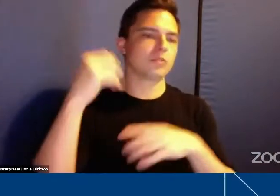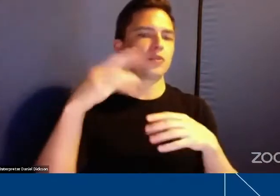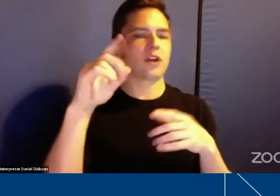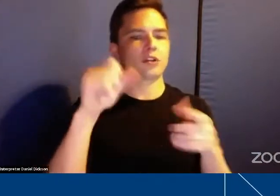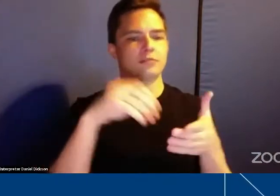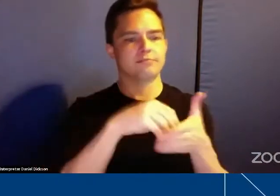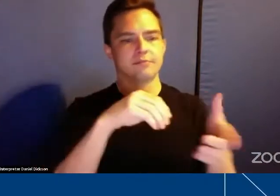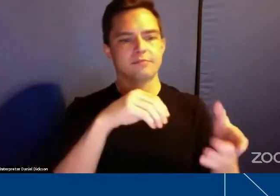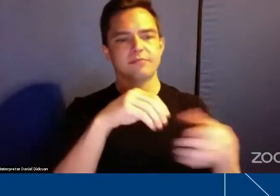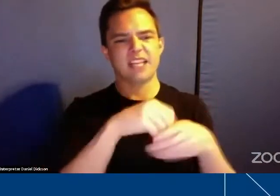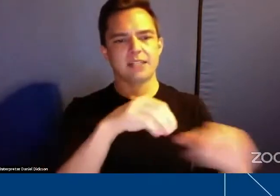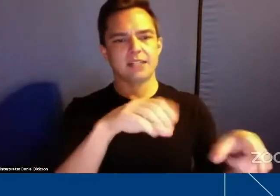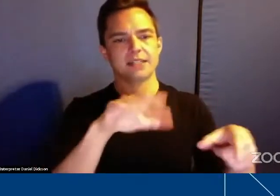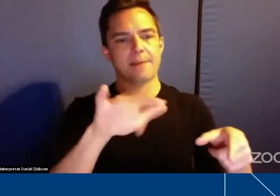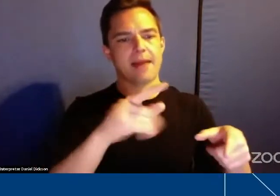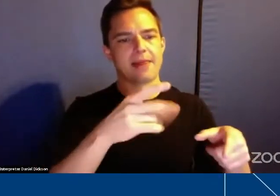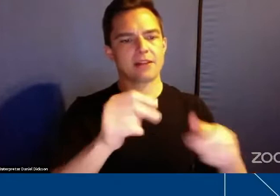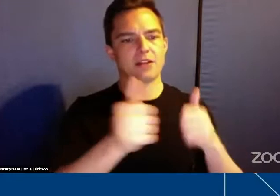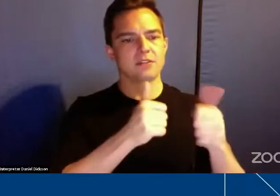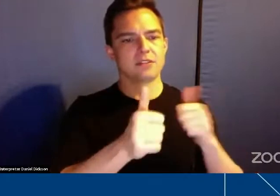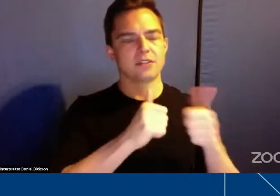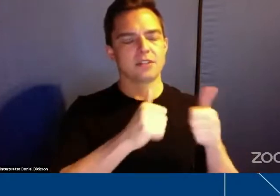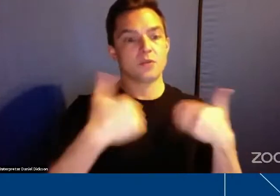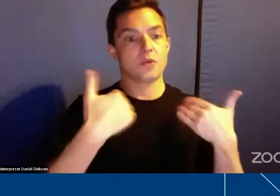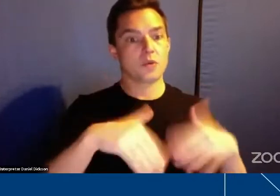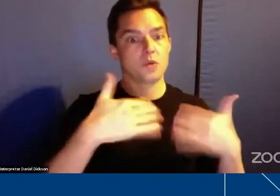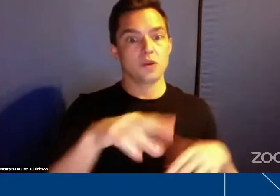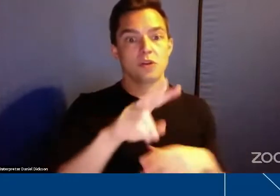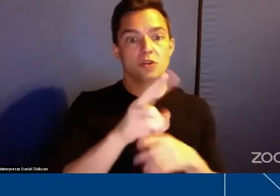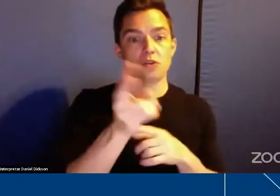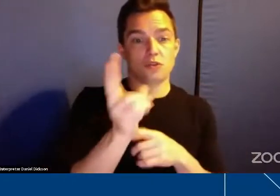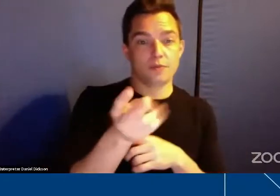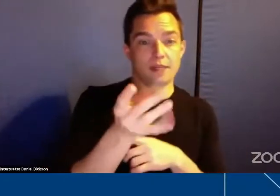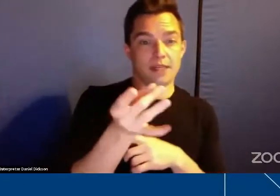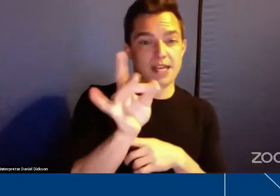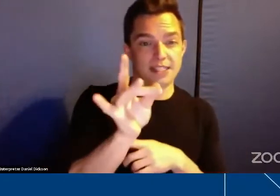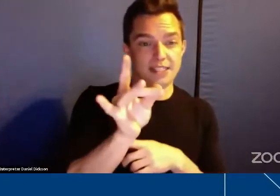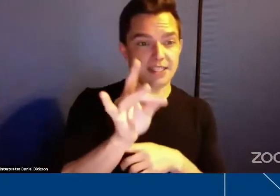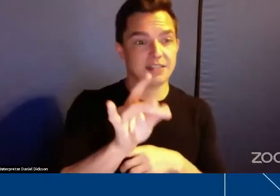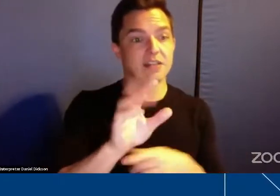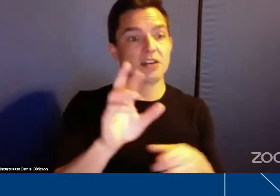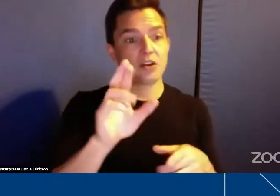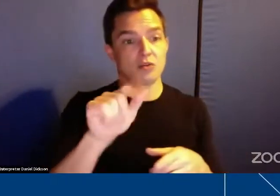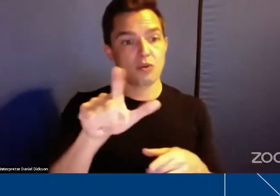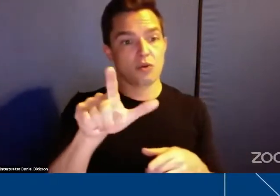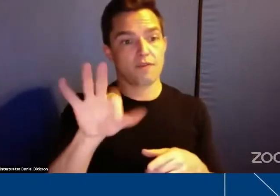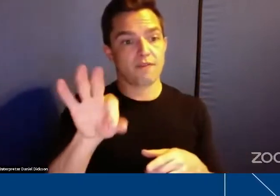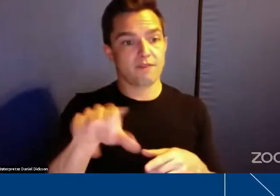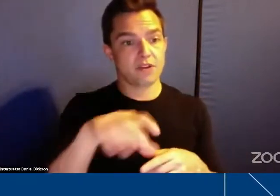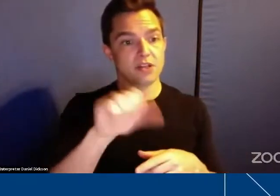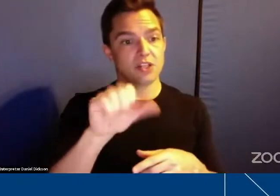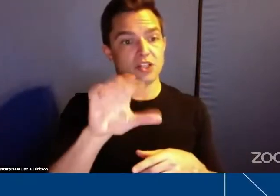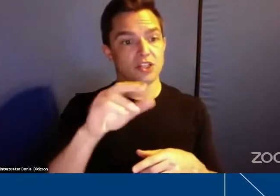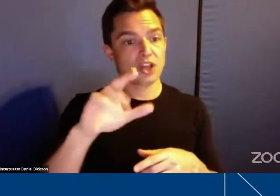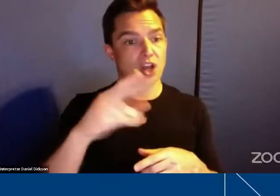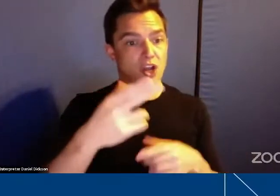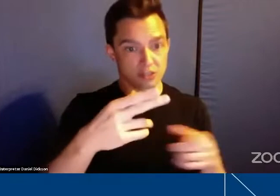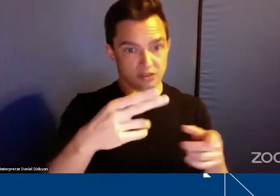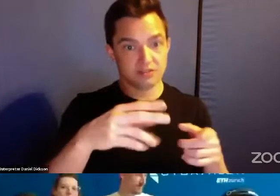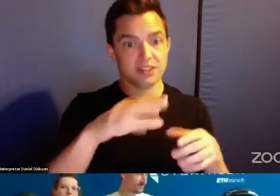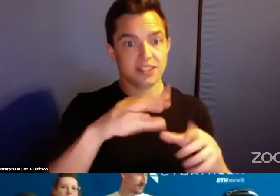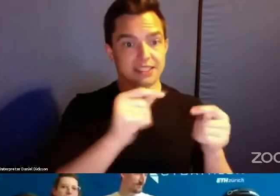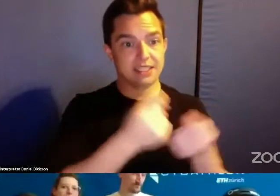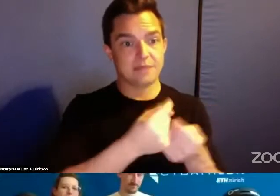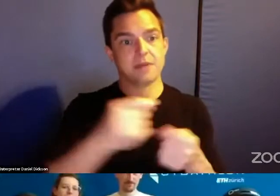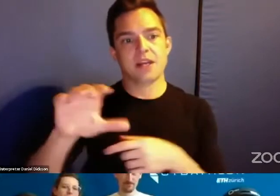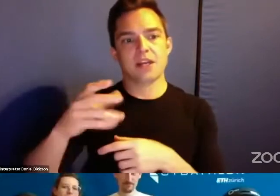minutes 18 time from Rolf Schoch and his team, with Christian Rusterholz and the Skevo team taking second position, also improving